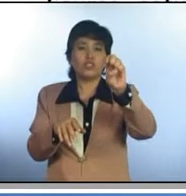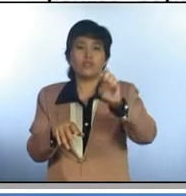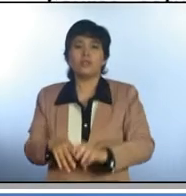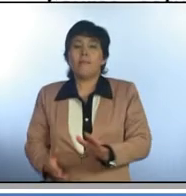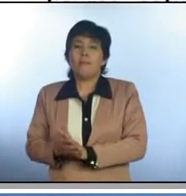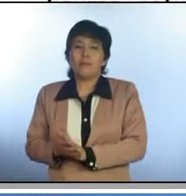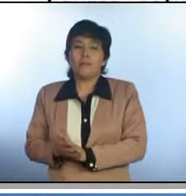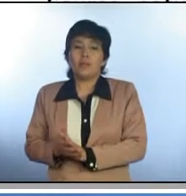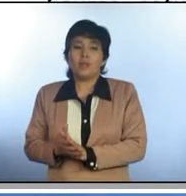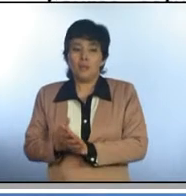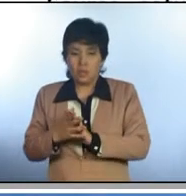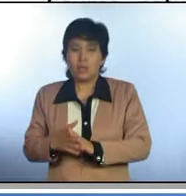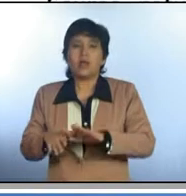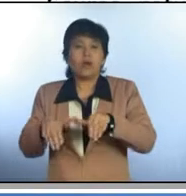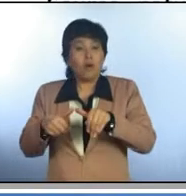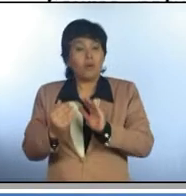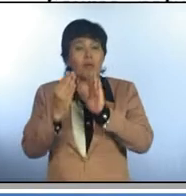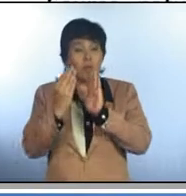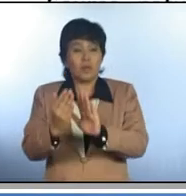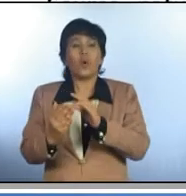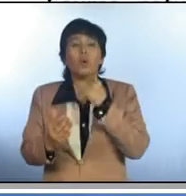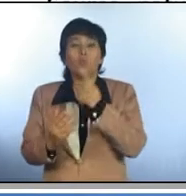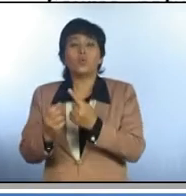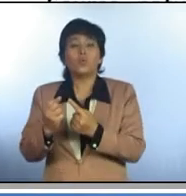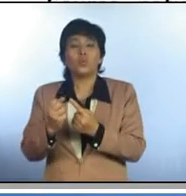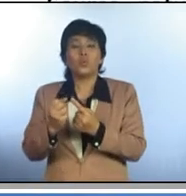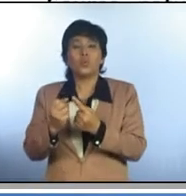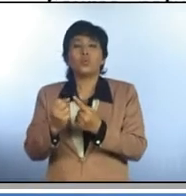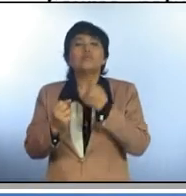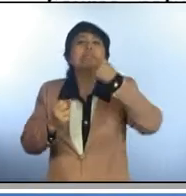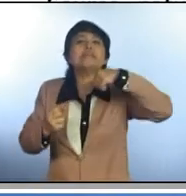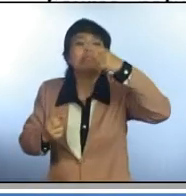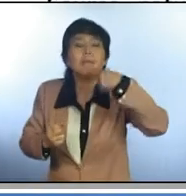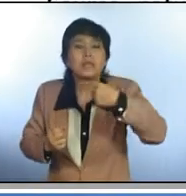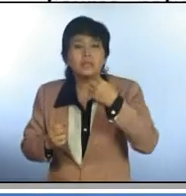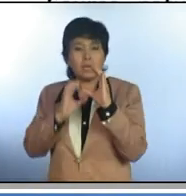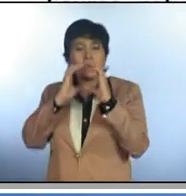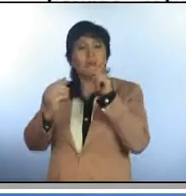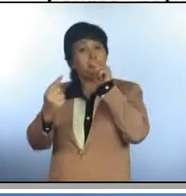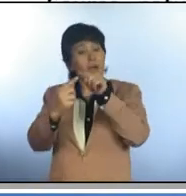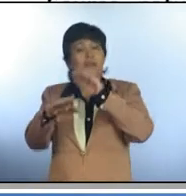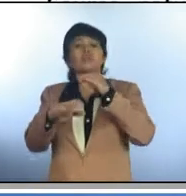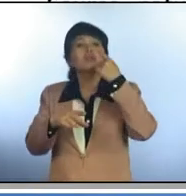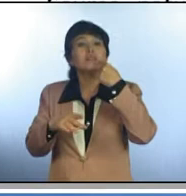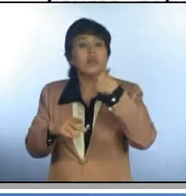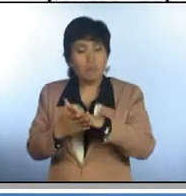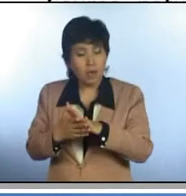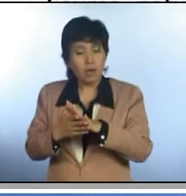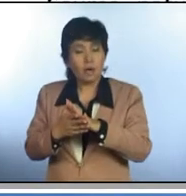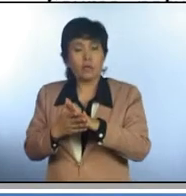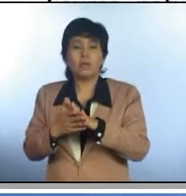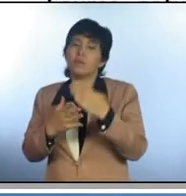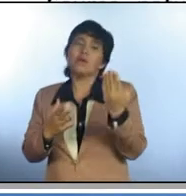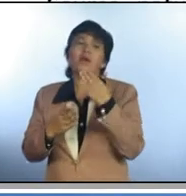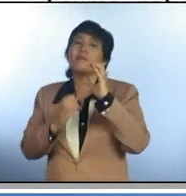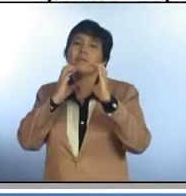A Yale attitude change approach, who said what to whom, and also the source, the nature of communication,